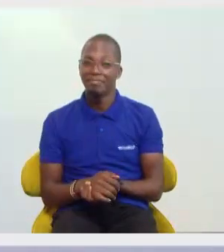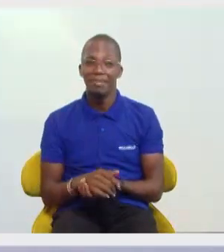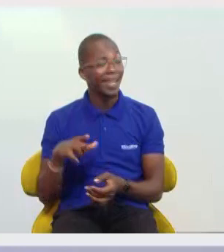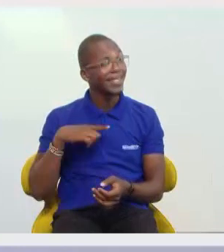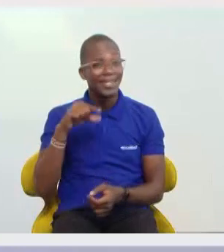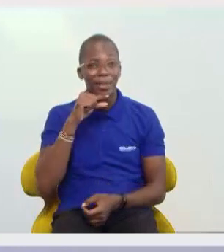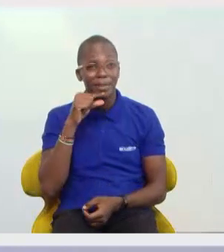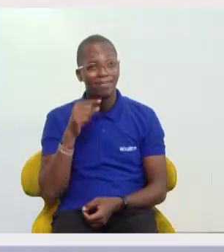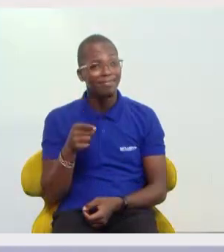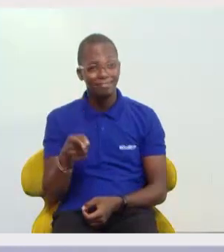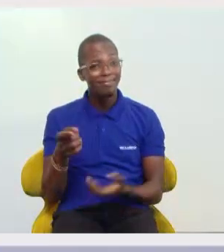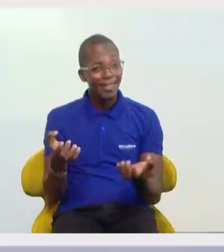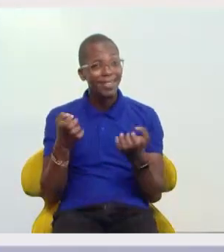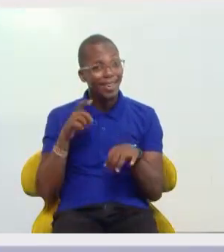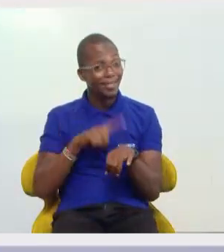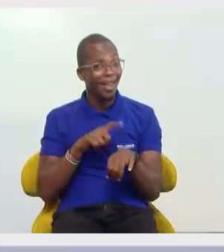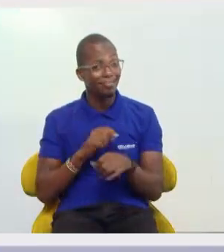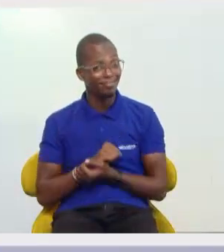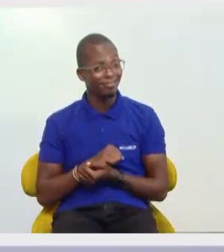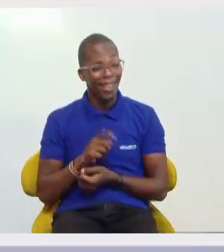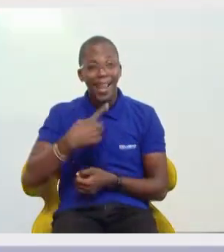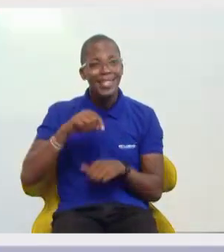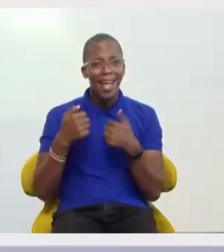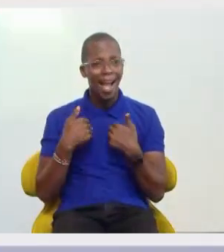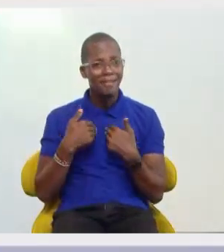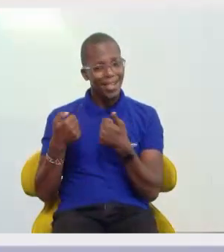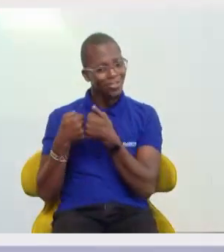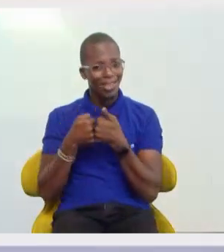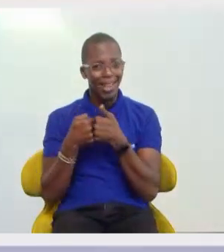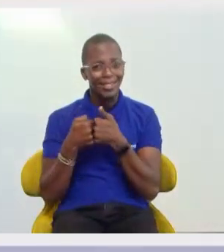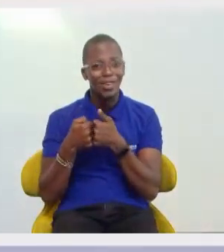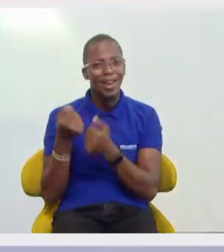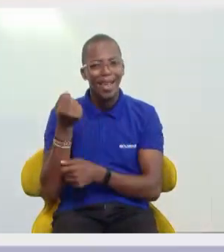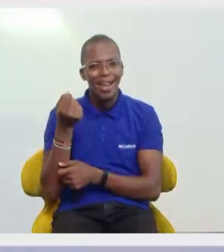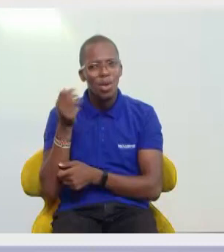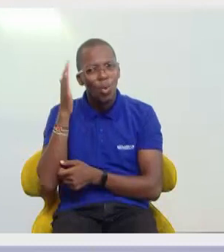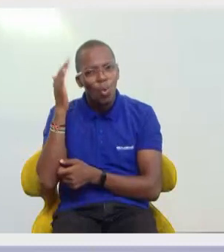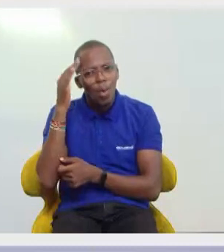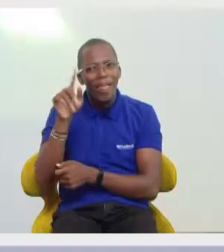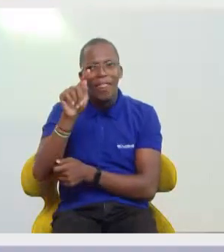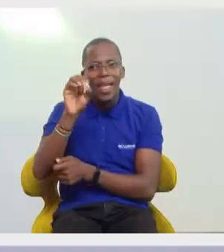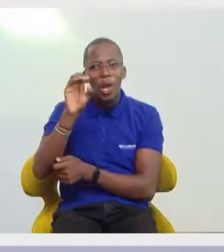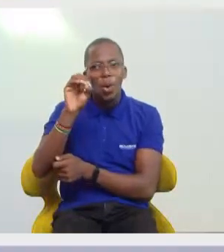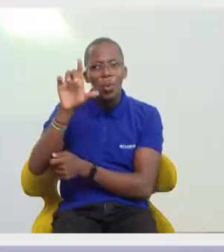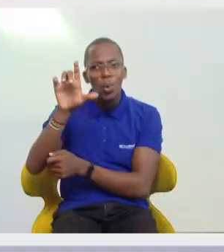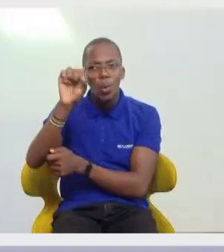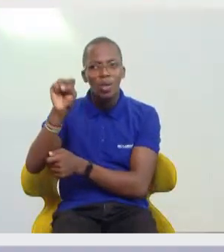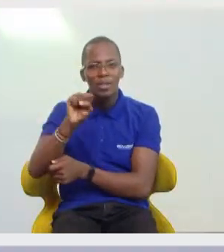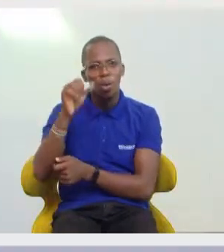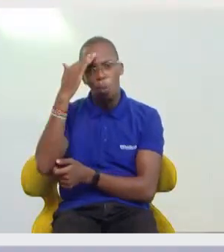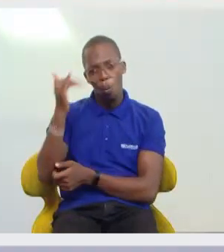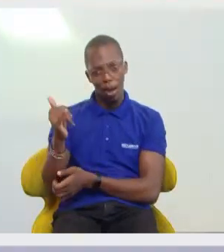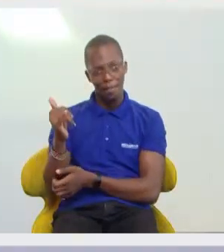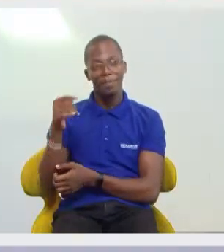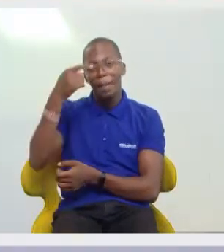time, and we had a challenge on identifying these tools. This is because the